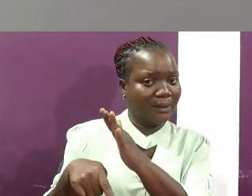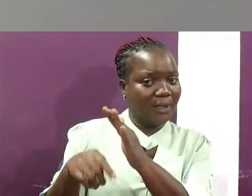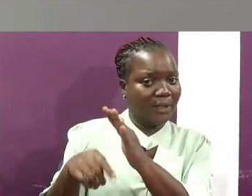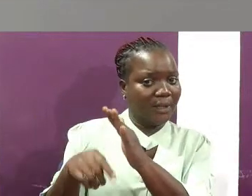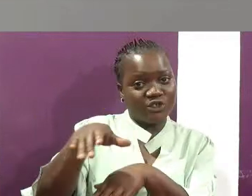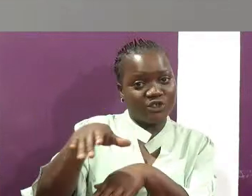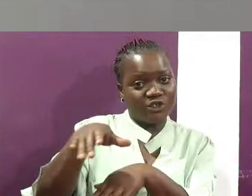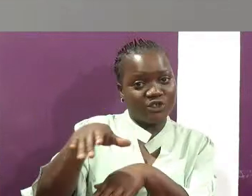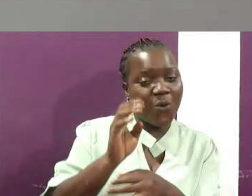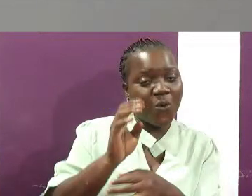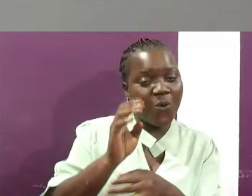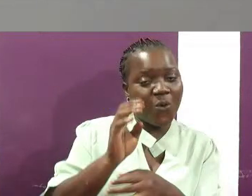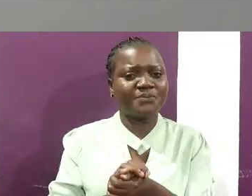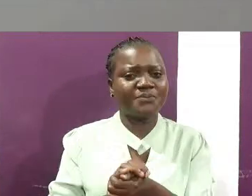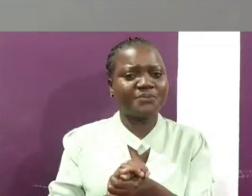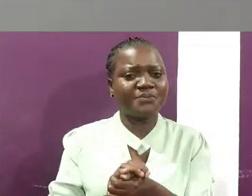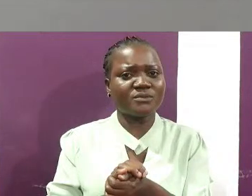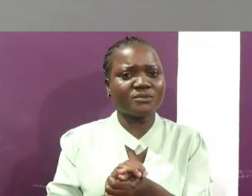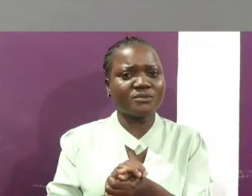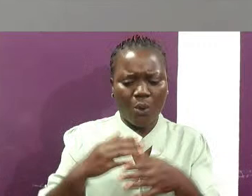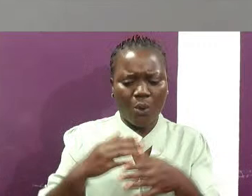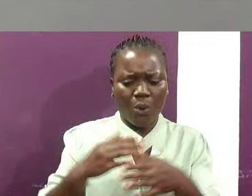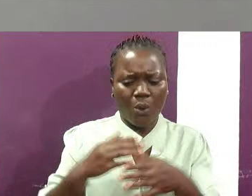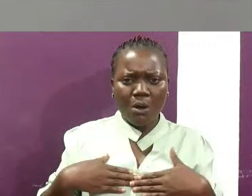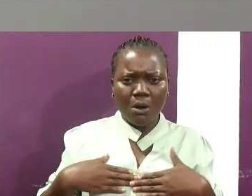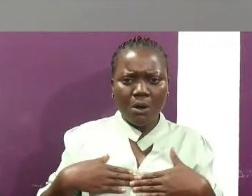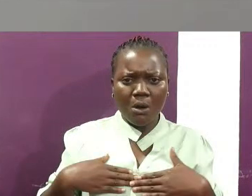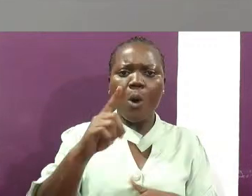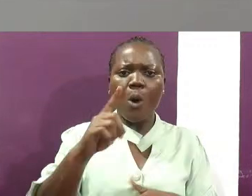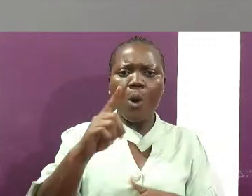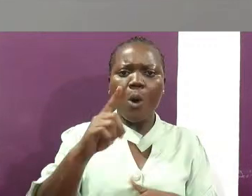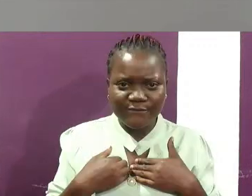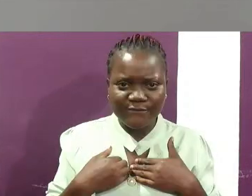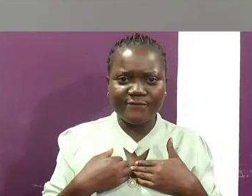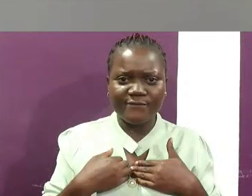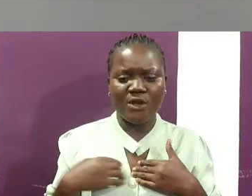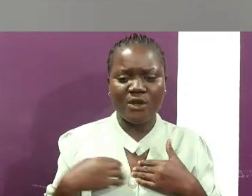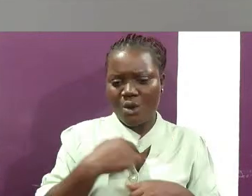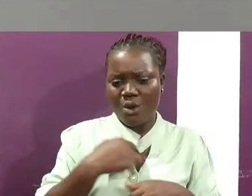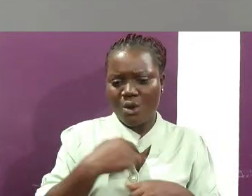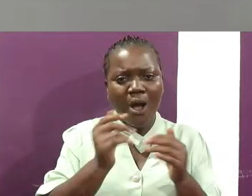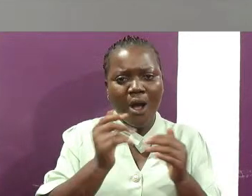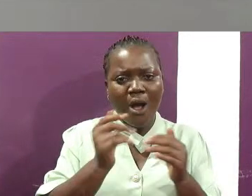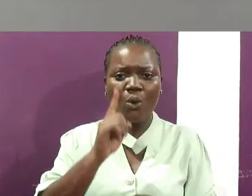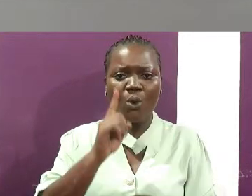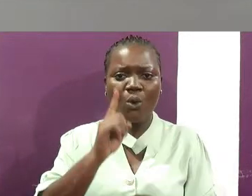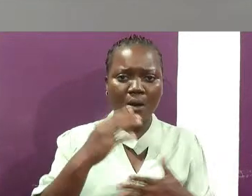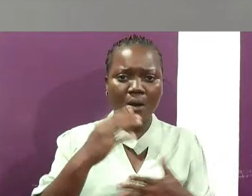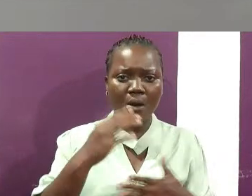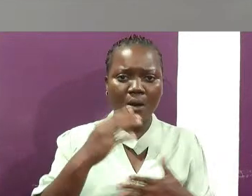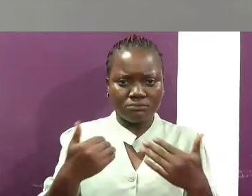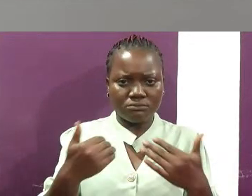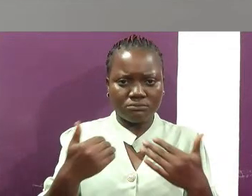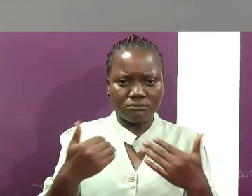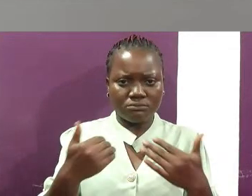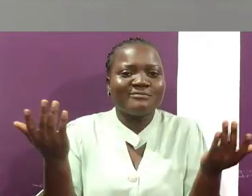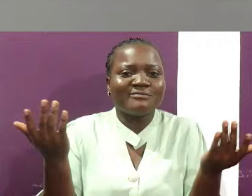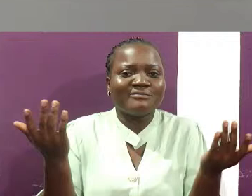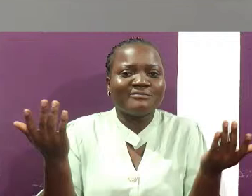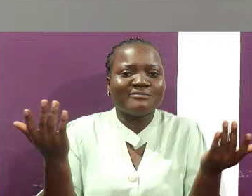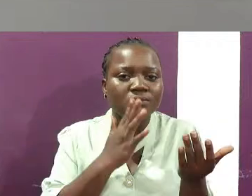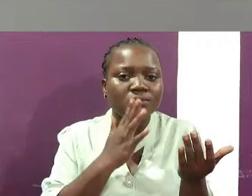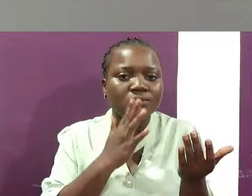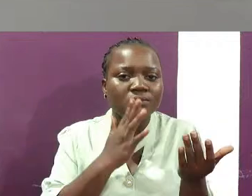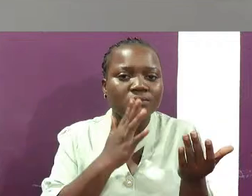In Ephesians chapter 1 and verses 21 through 23, we find out what that body actually is.